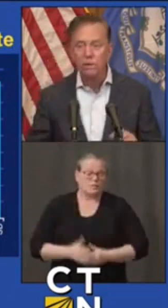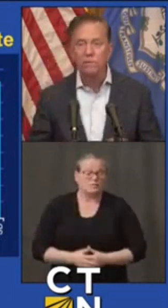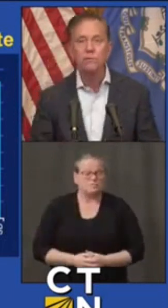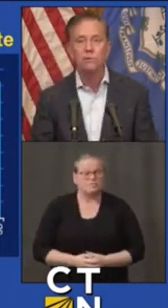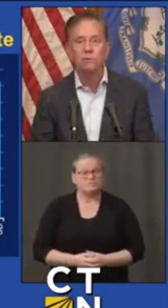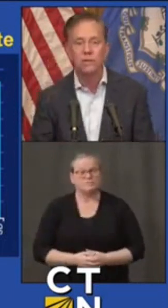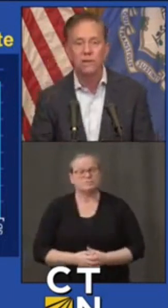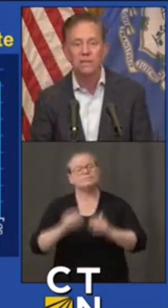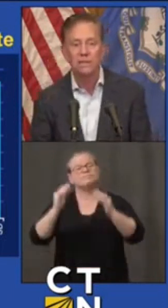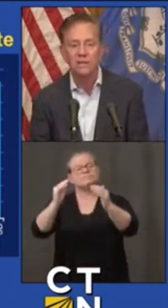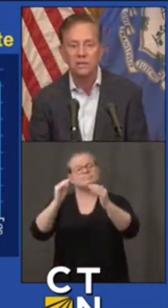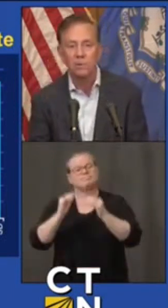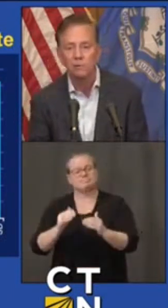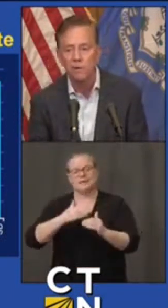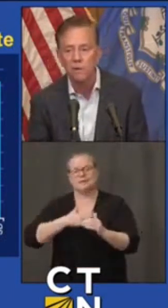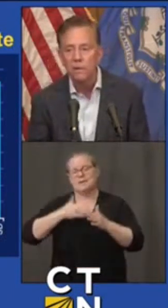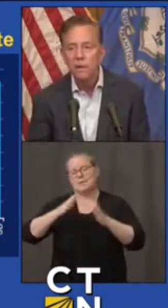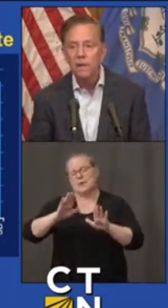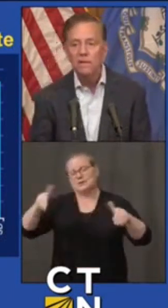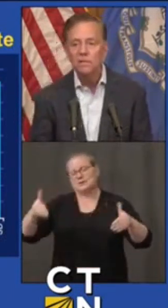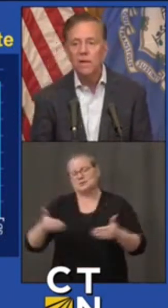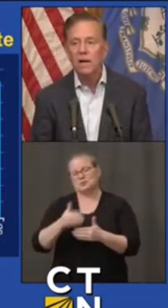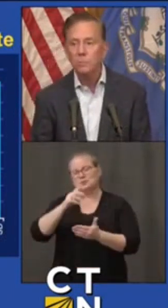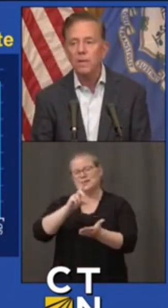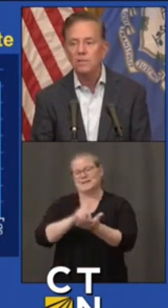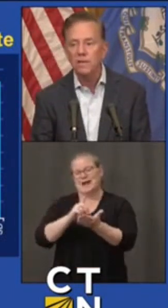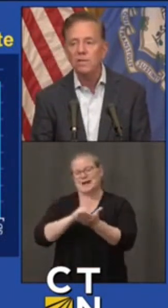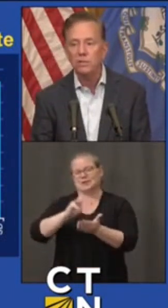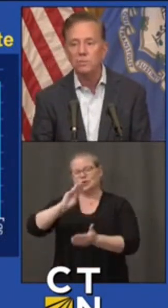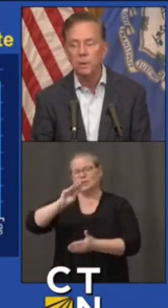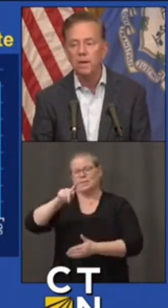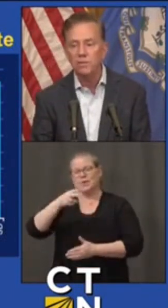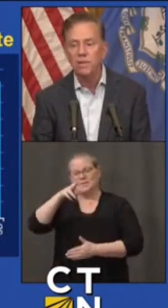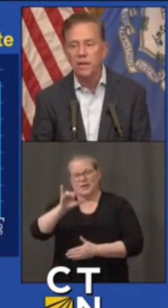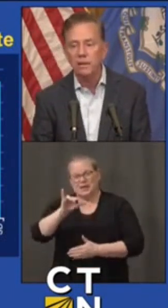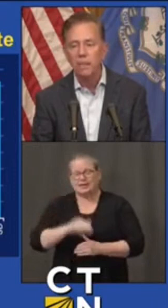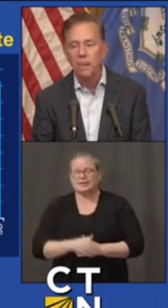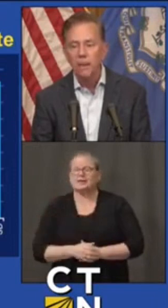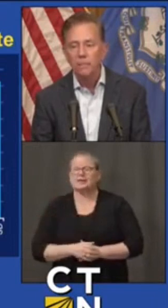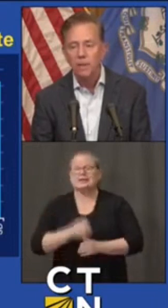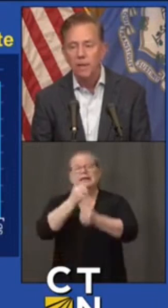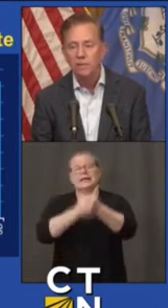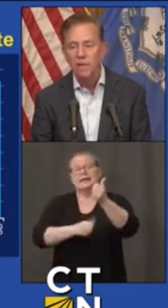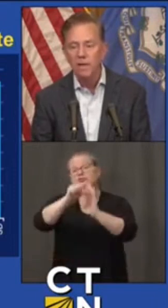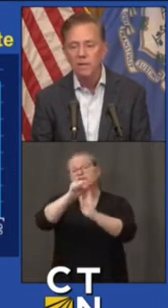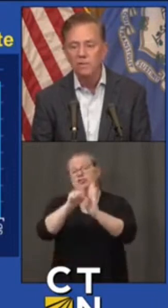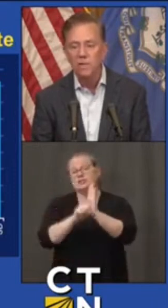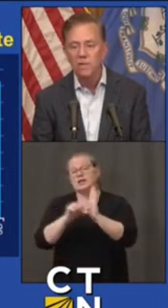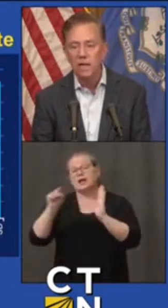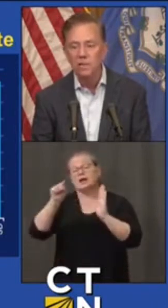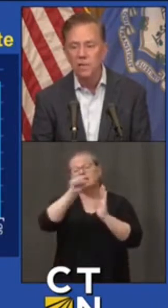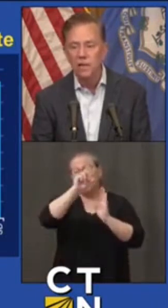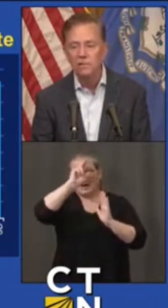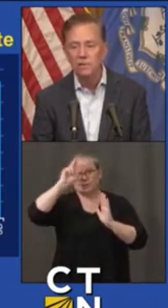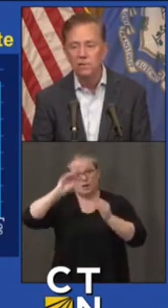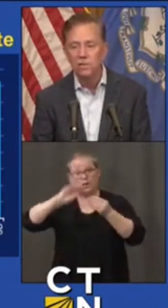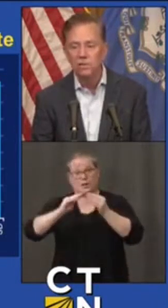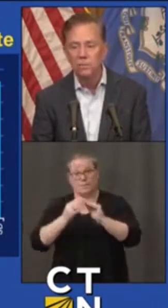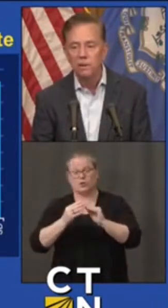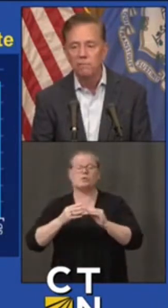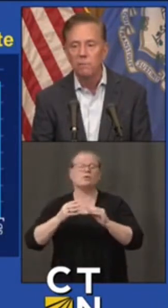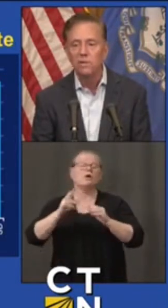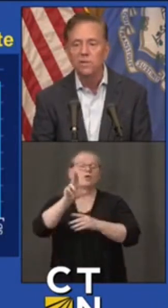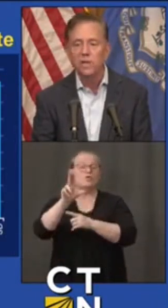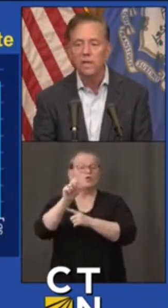way of introducing Dr. Murphy. It's the hospitalizations by state. And I think you can see the national average is